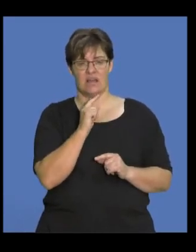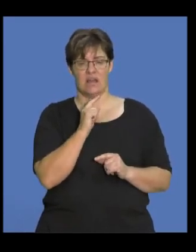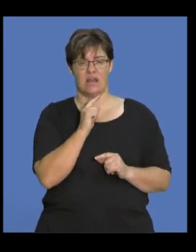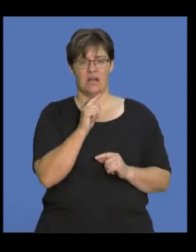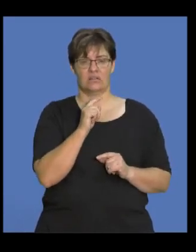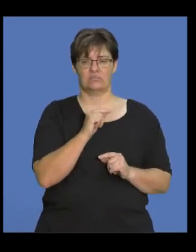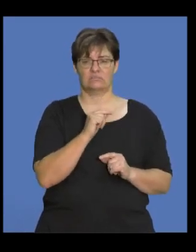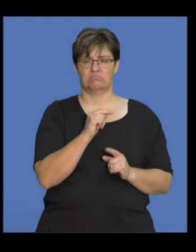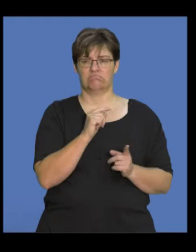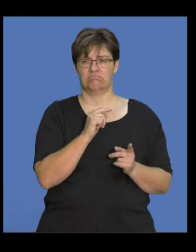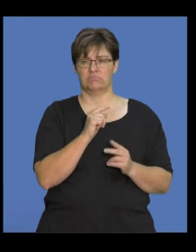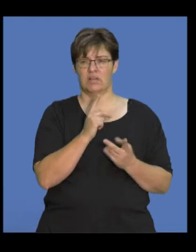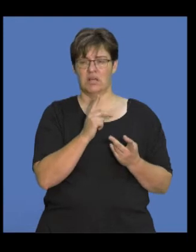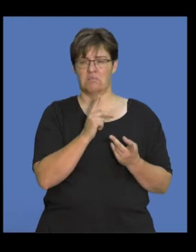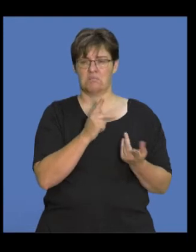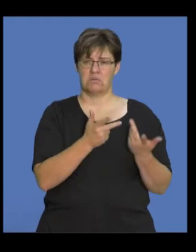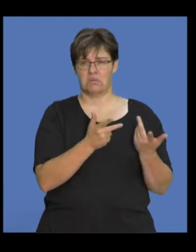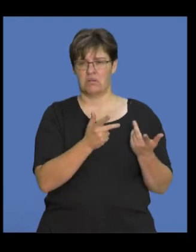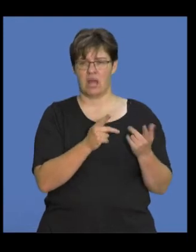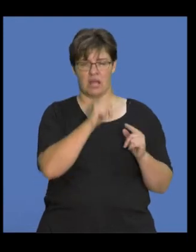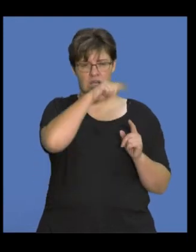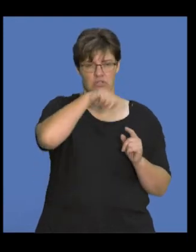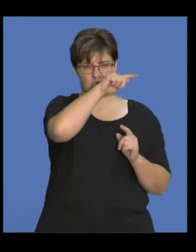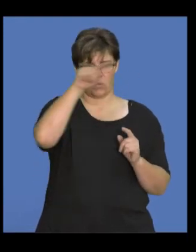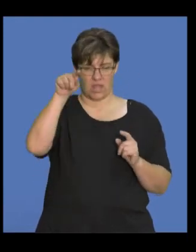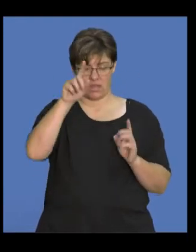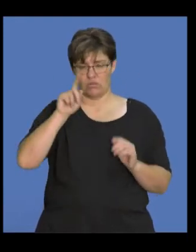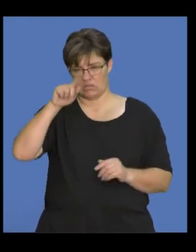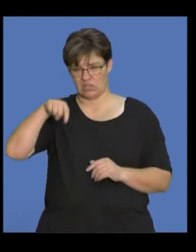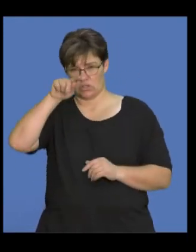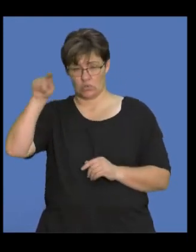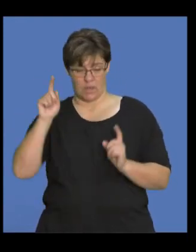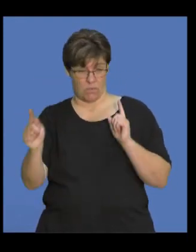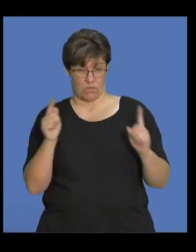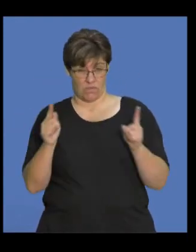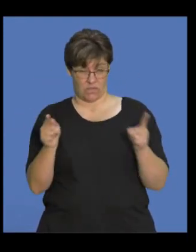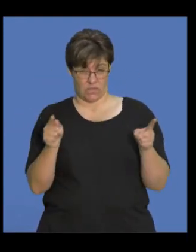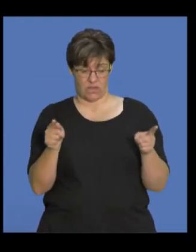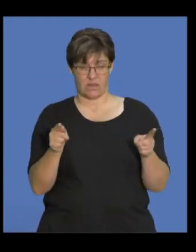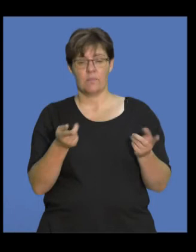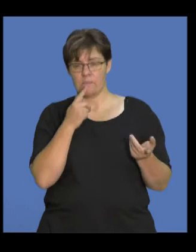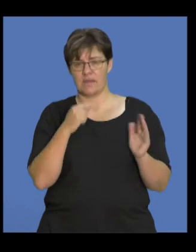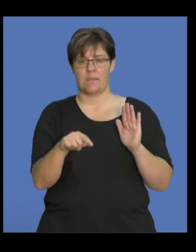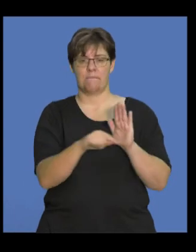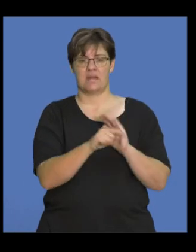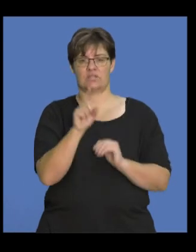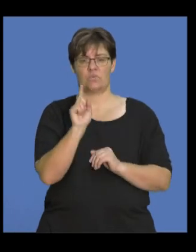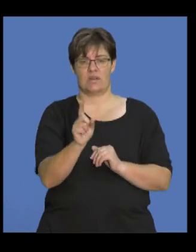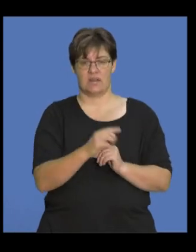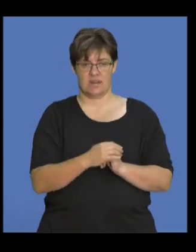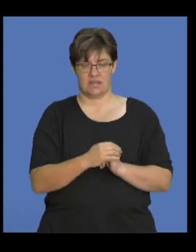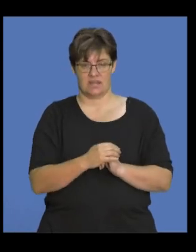sides. Let me delete the square root of the answer. It gives me that, then I will just minus 1